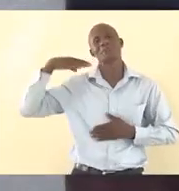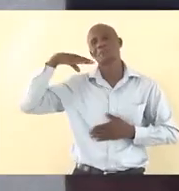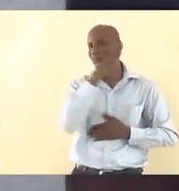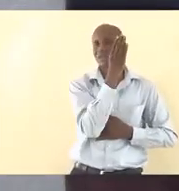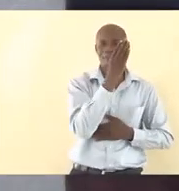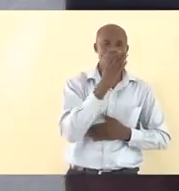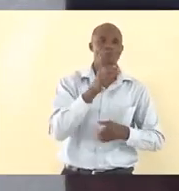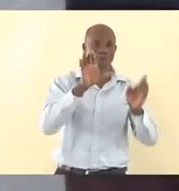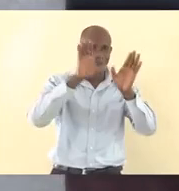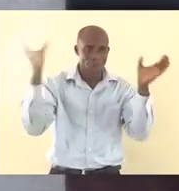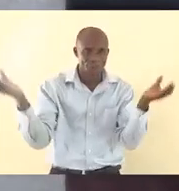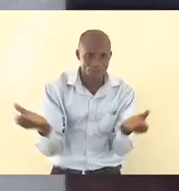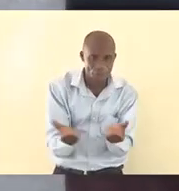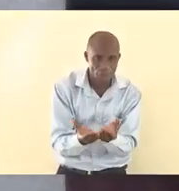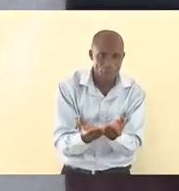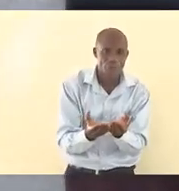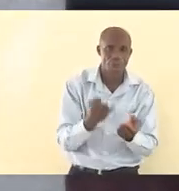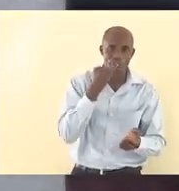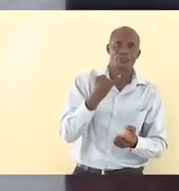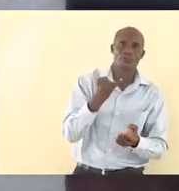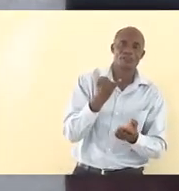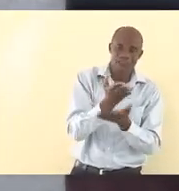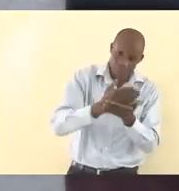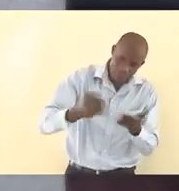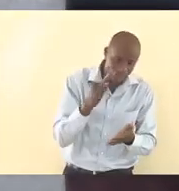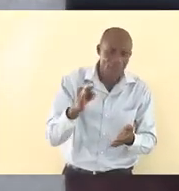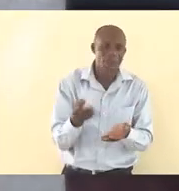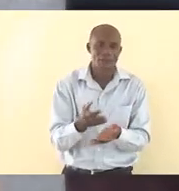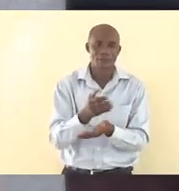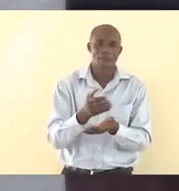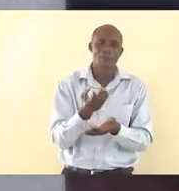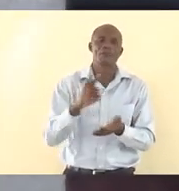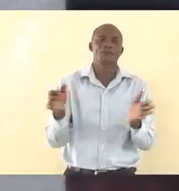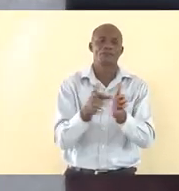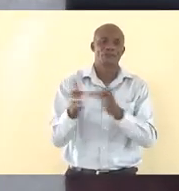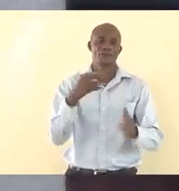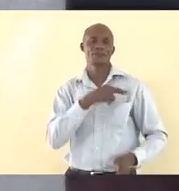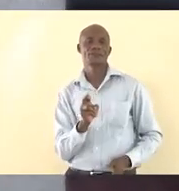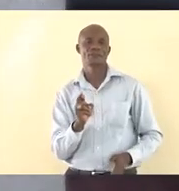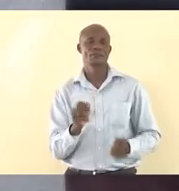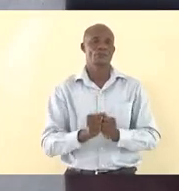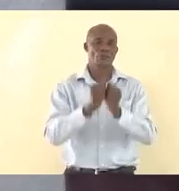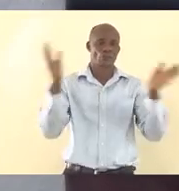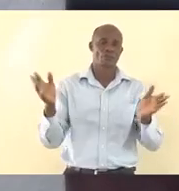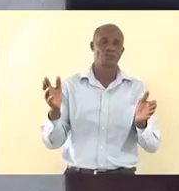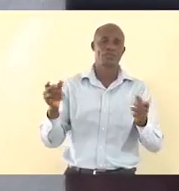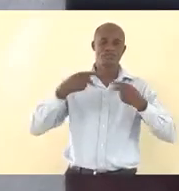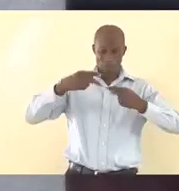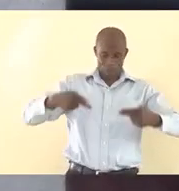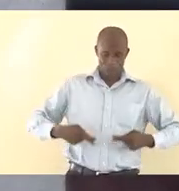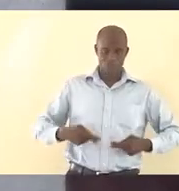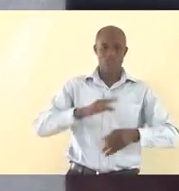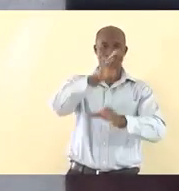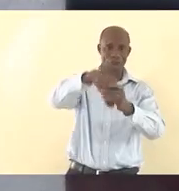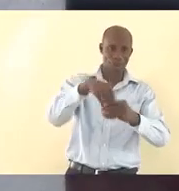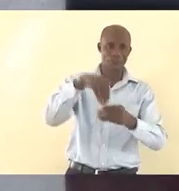Community is a constitutive part of the very essence of Christianity. Without concrete involvement in a church,